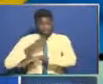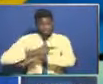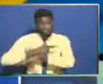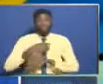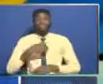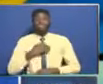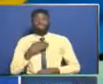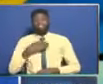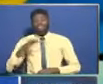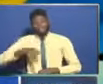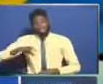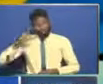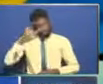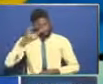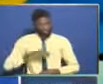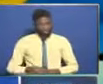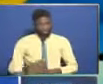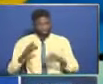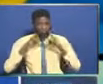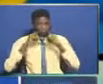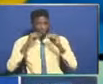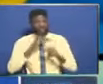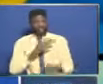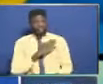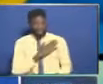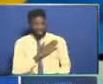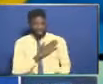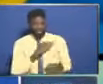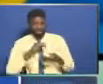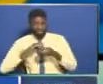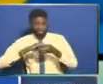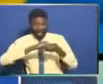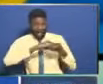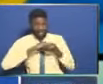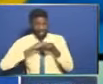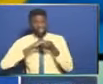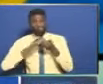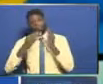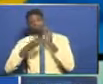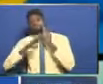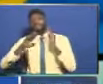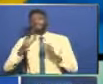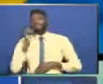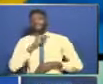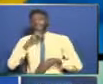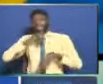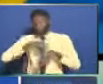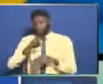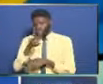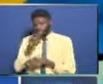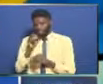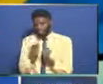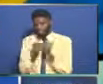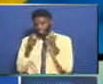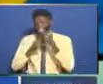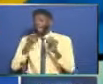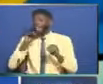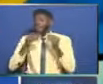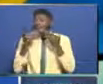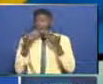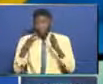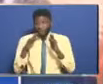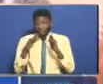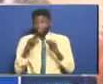claimed the betrayal that rocked the NASA coalition immediately after the 2017 general election is beyond